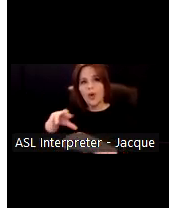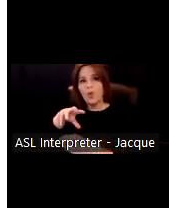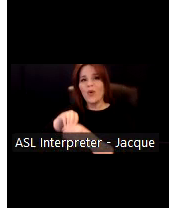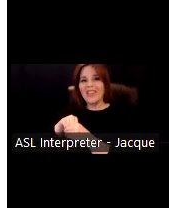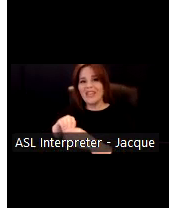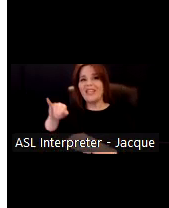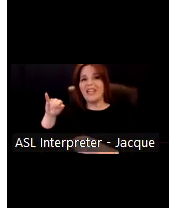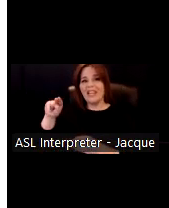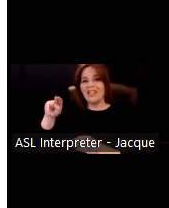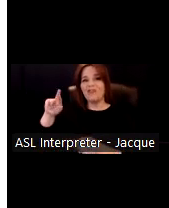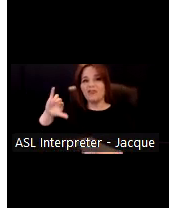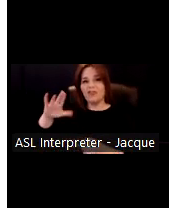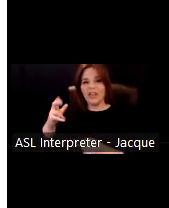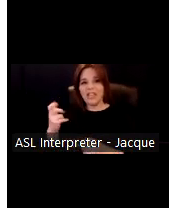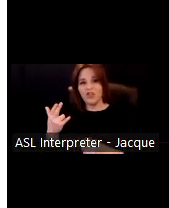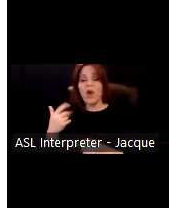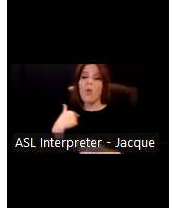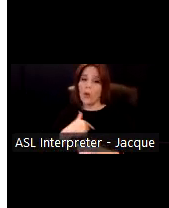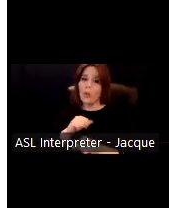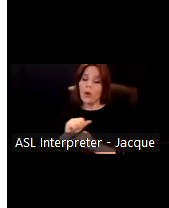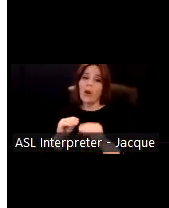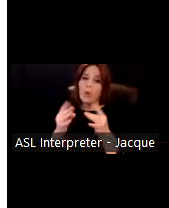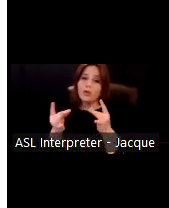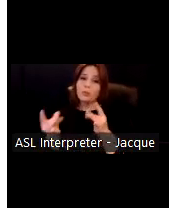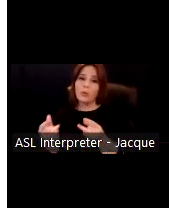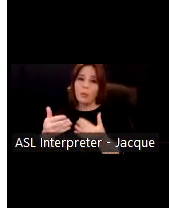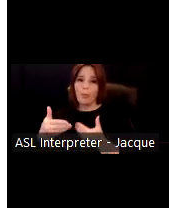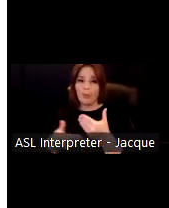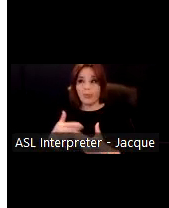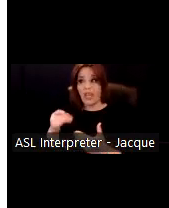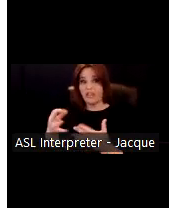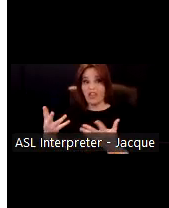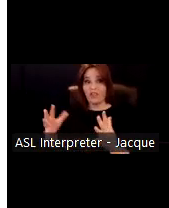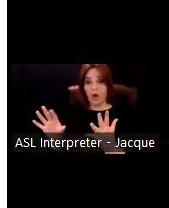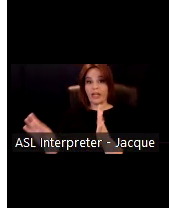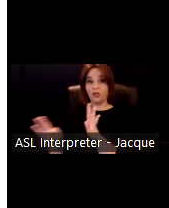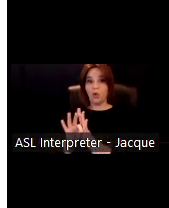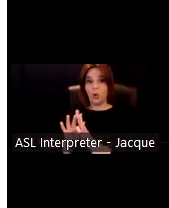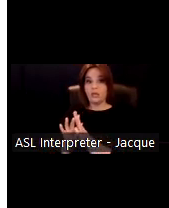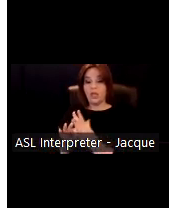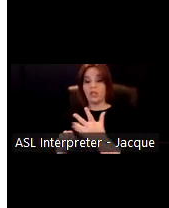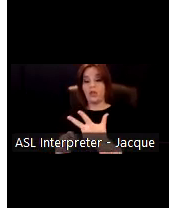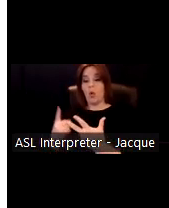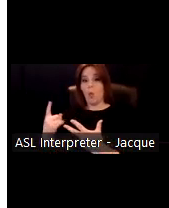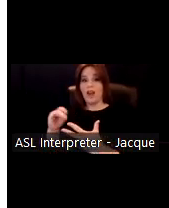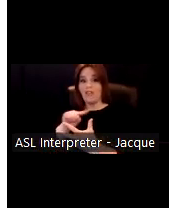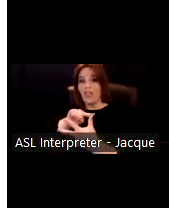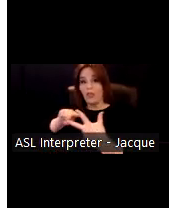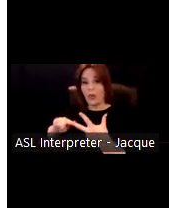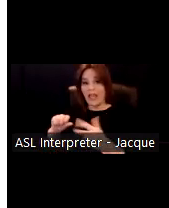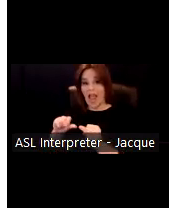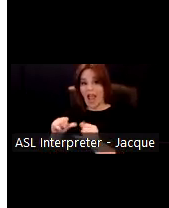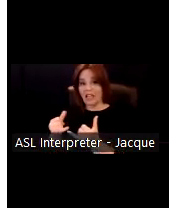a smoother process. And if they've already chosen one of the 3 agencies, then that would be